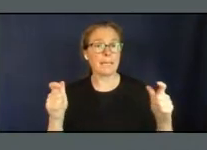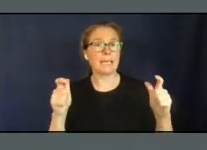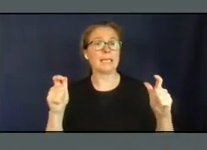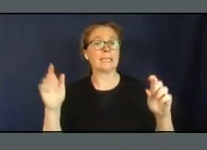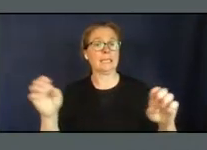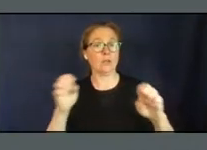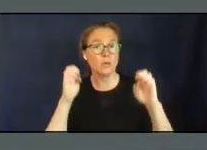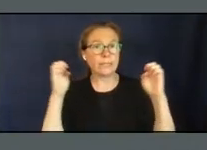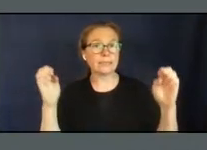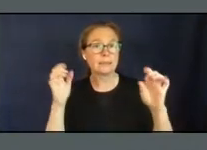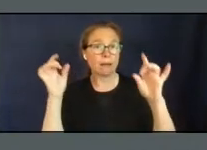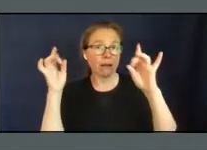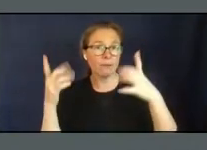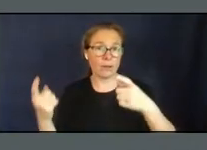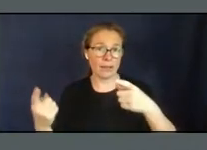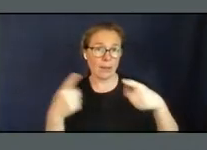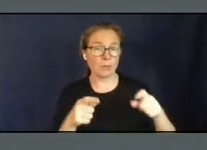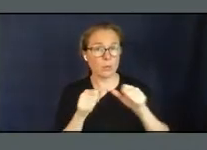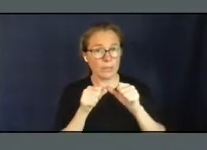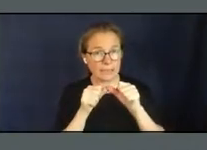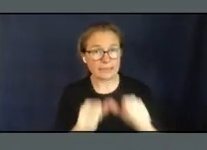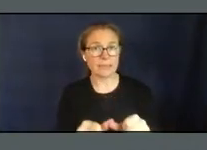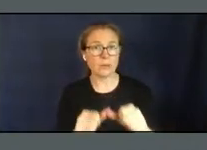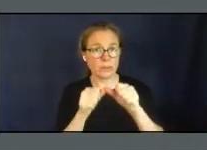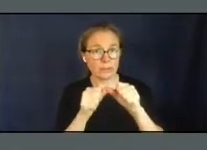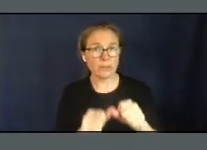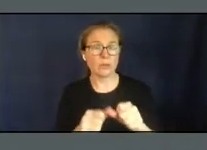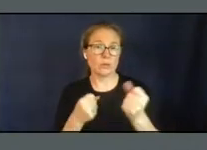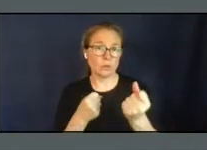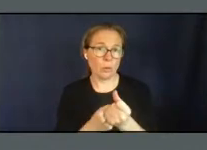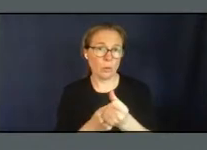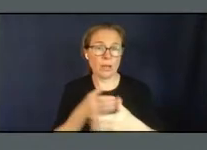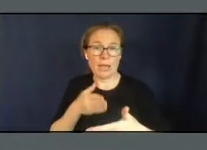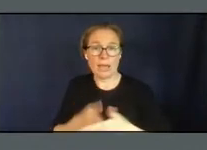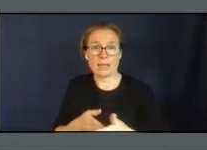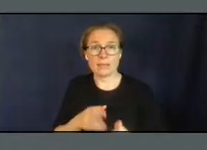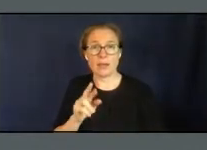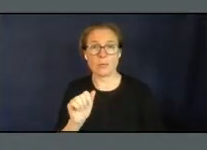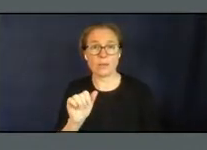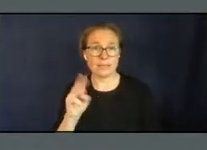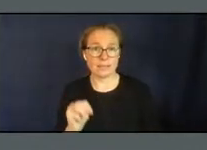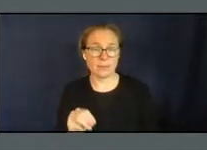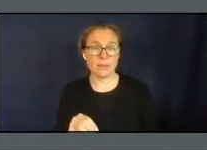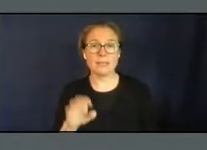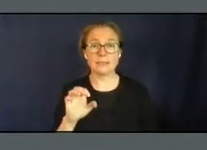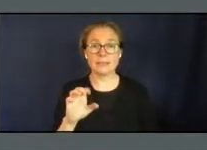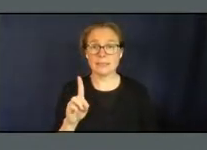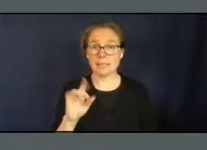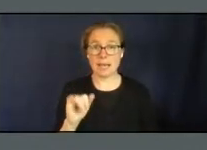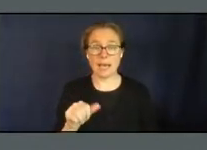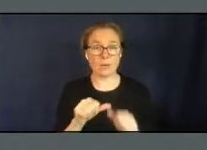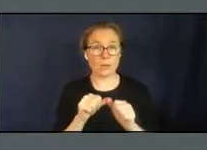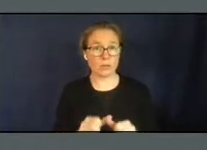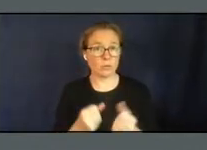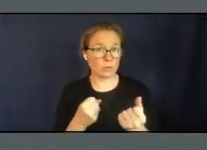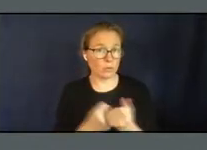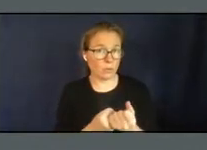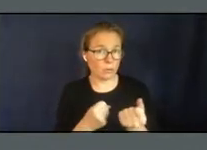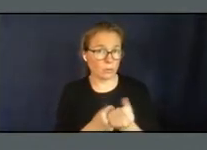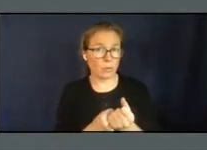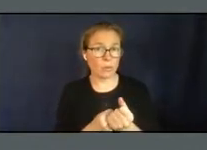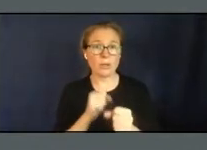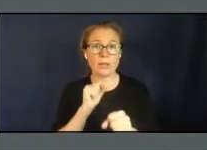efforts. To this slide. The CDI has continued its support of employees through its support of the Employee Resource